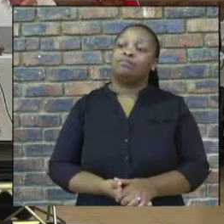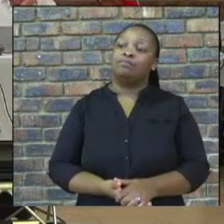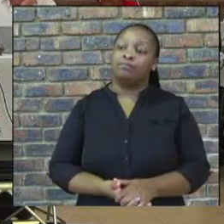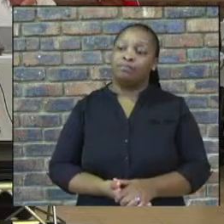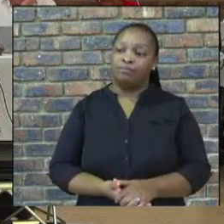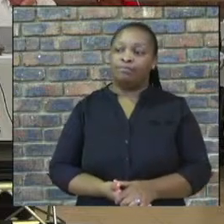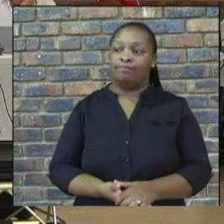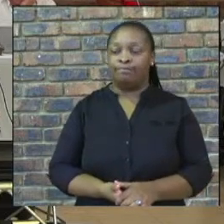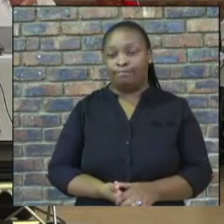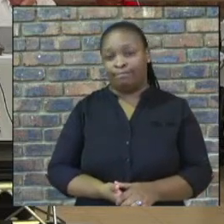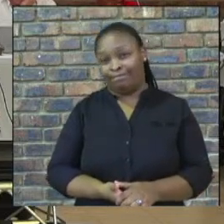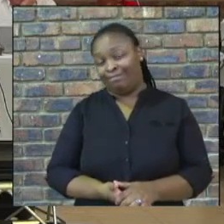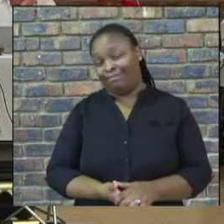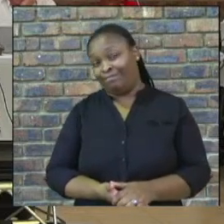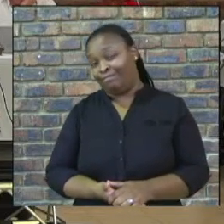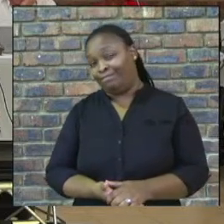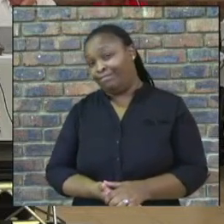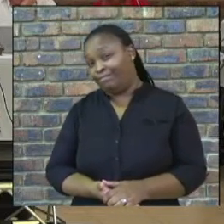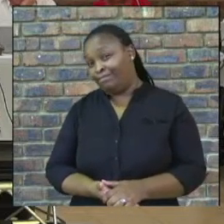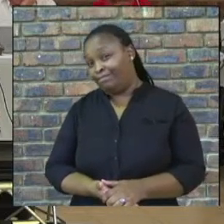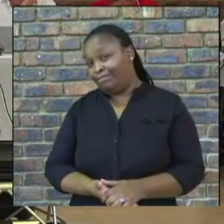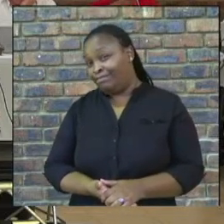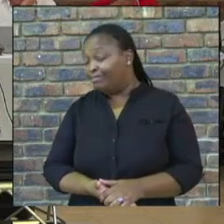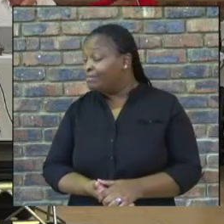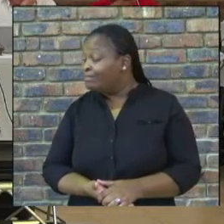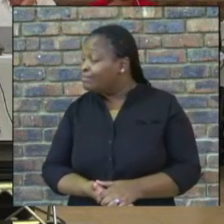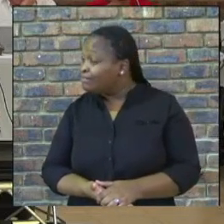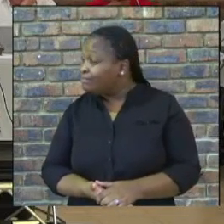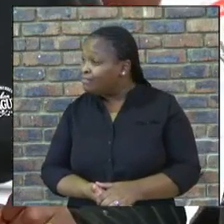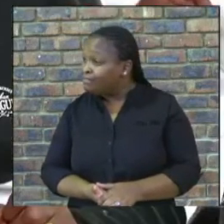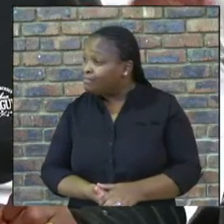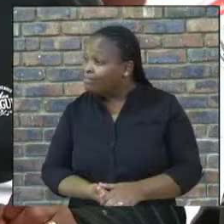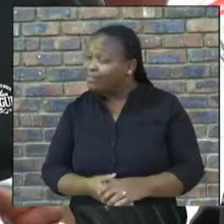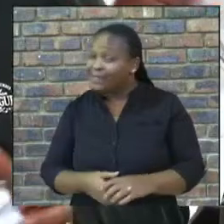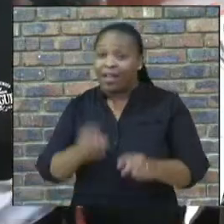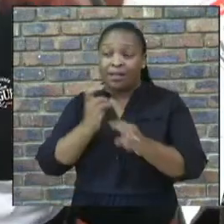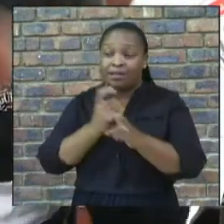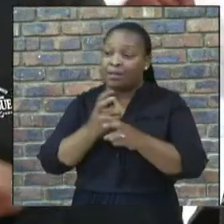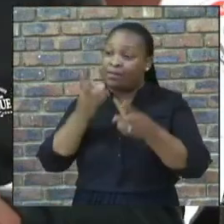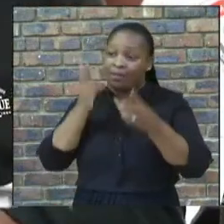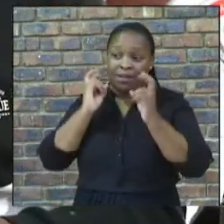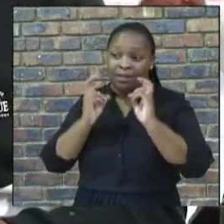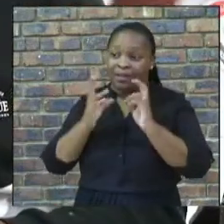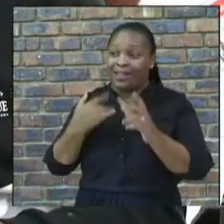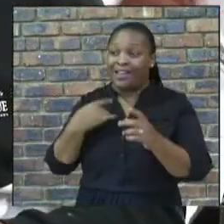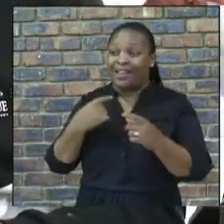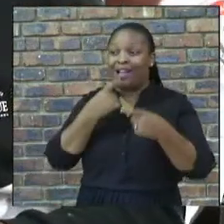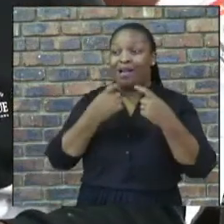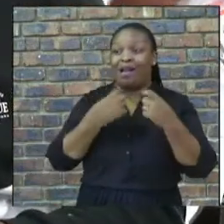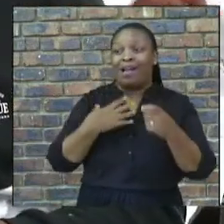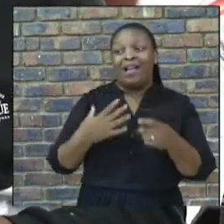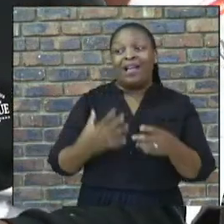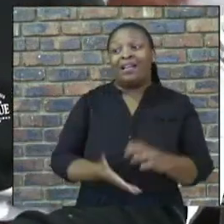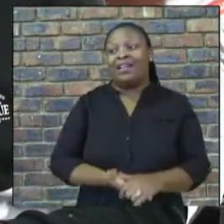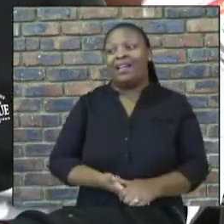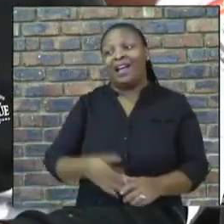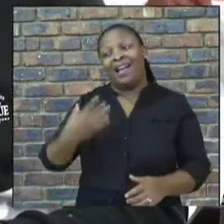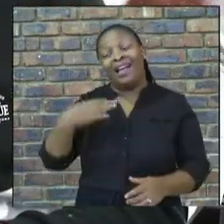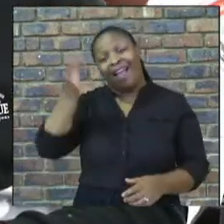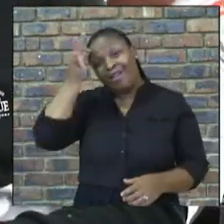Mina nginesikhalo la, ngiyabezwa abantu be-government baya-deliver yonke into